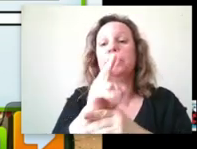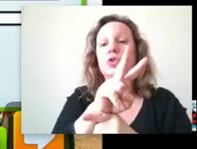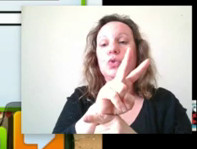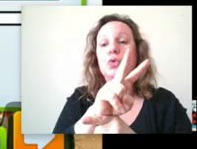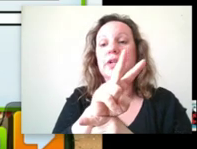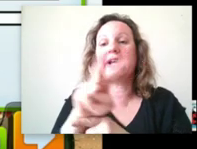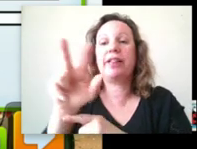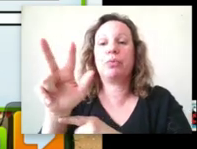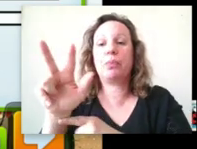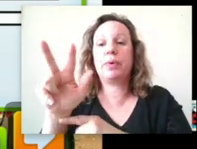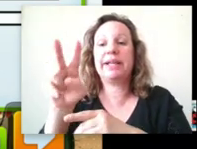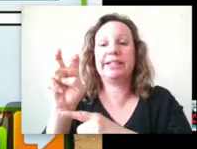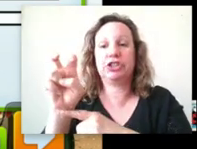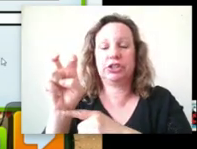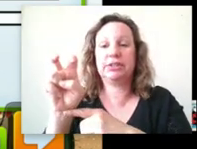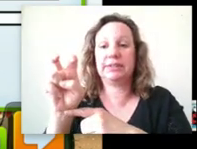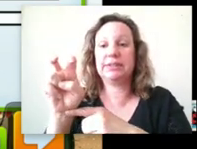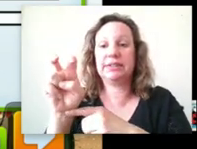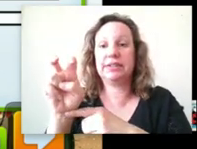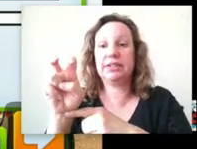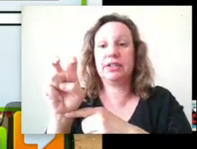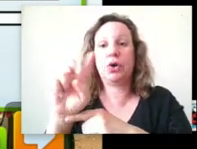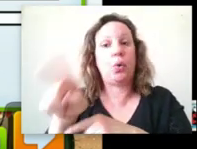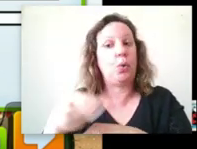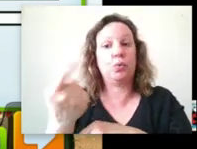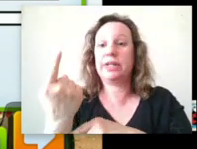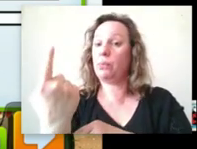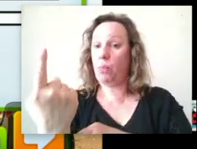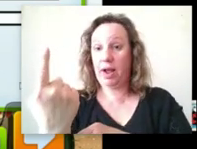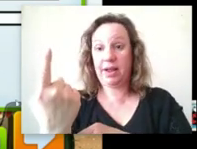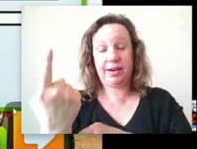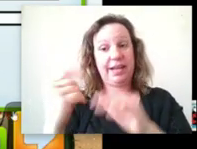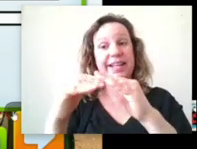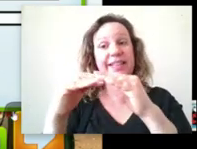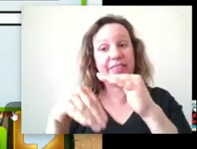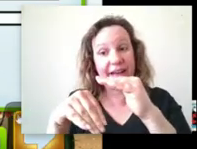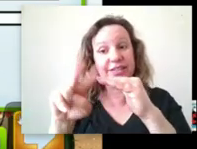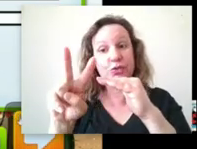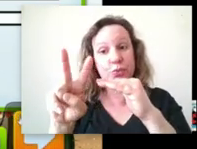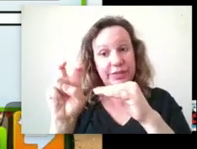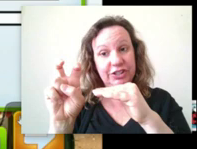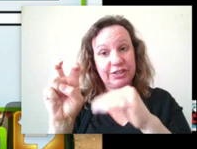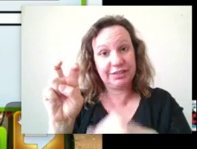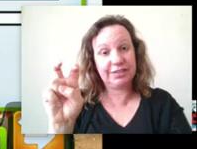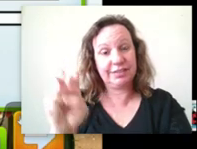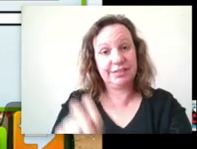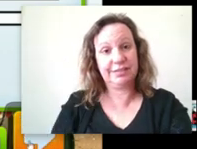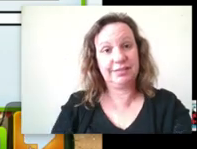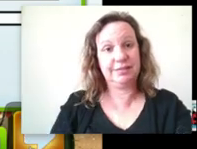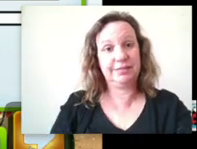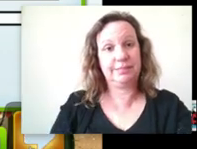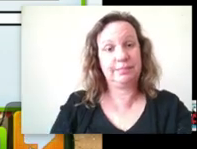and 3 inches long. Only one rectangle is less than 2 inches.